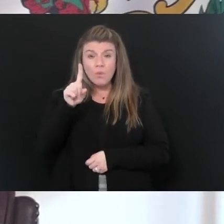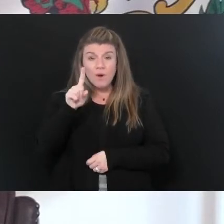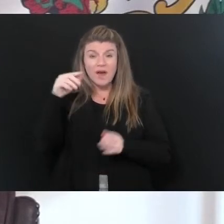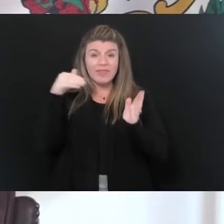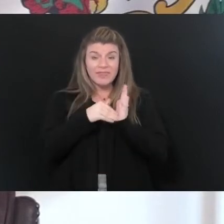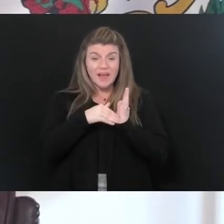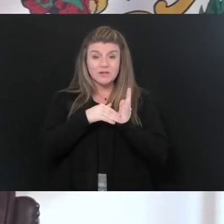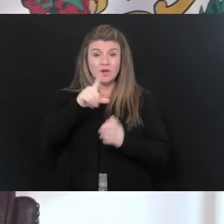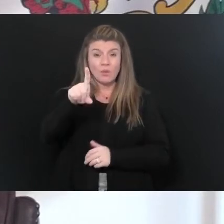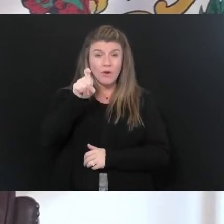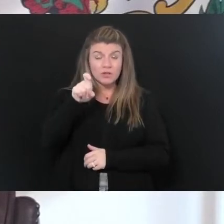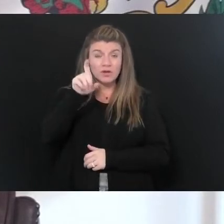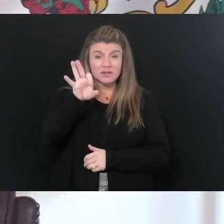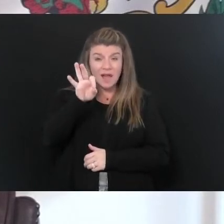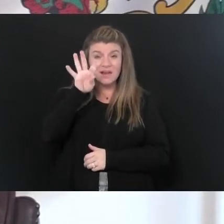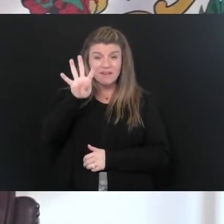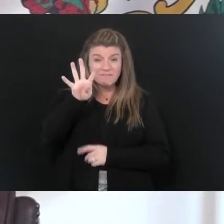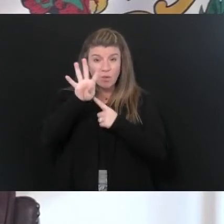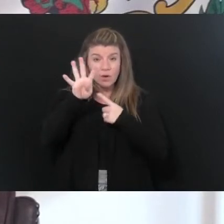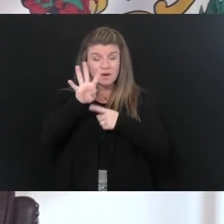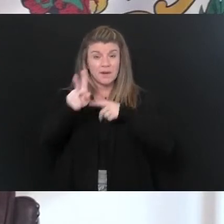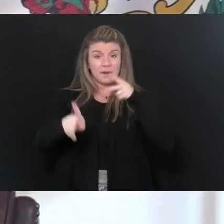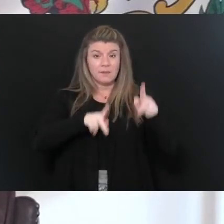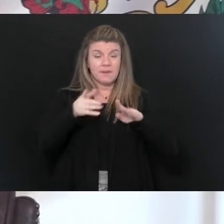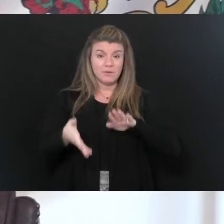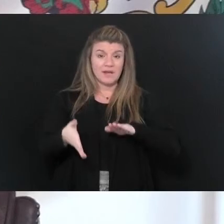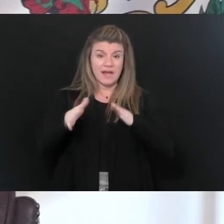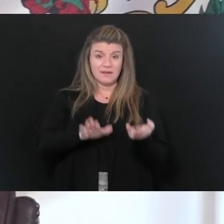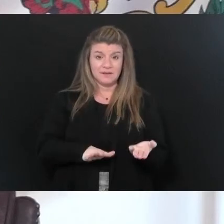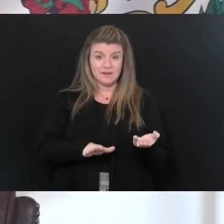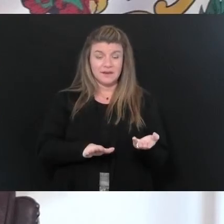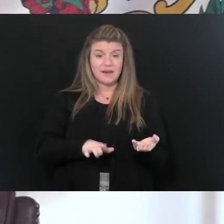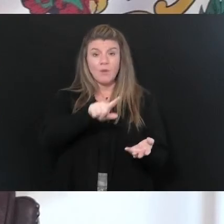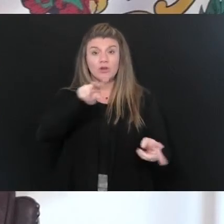1,194 people die. Now listen to me.